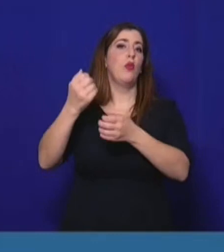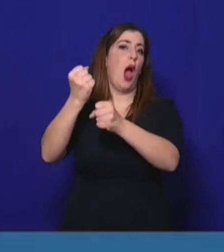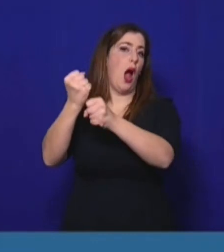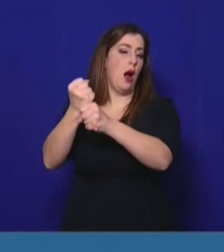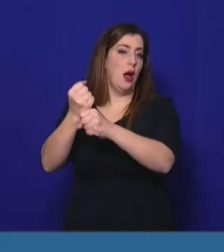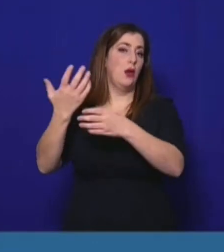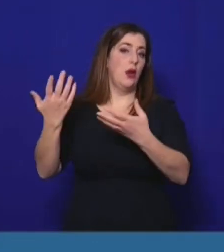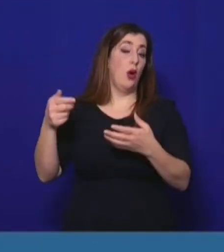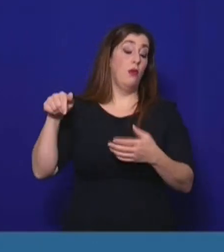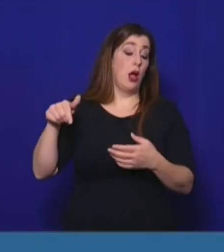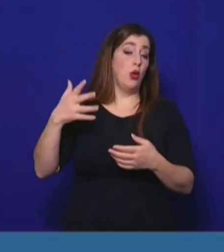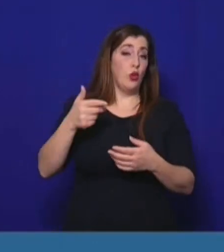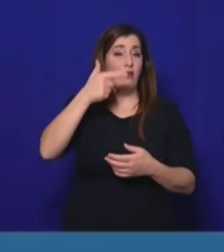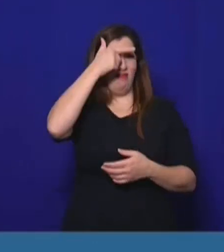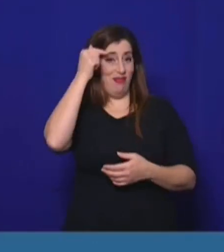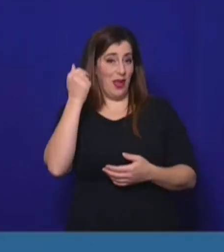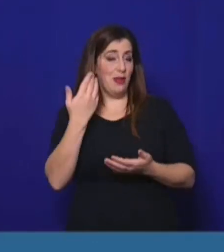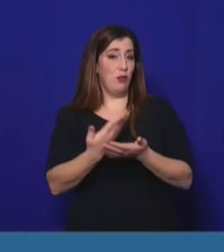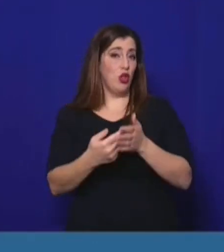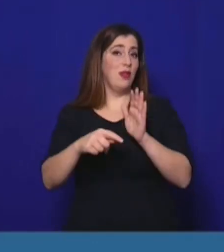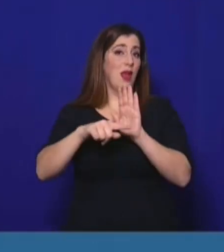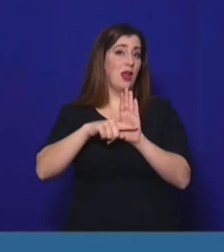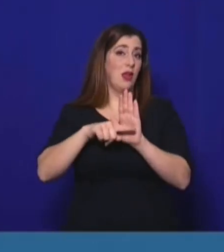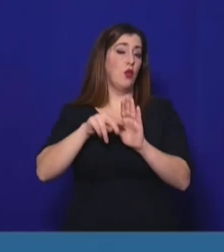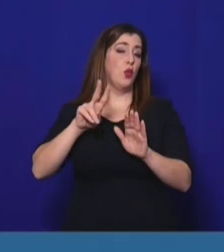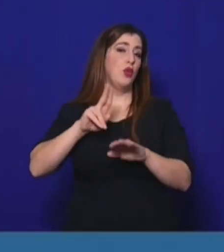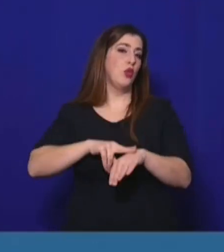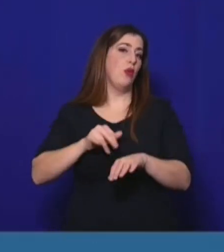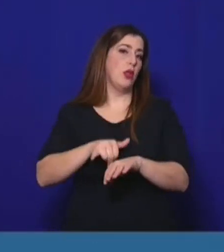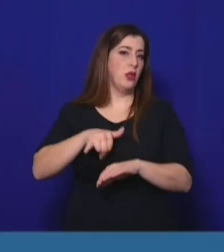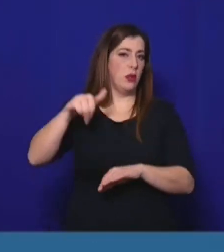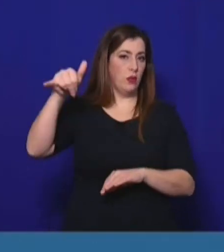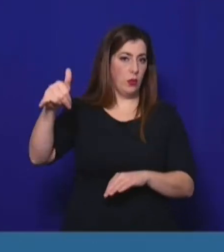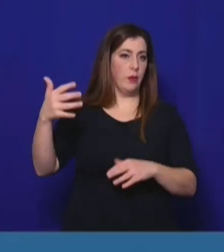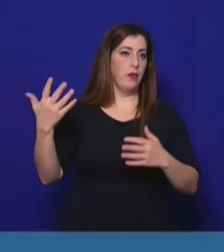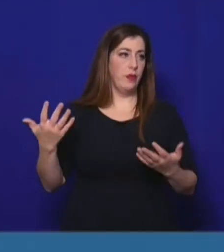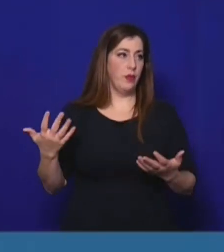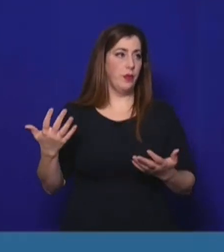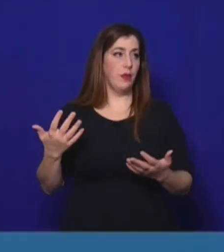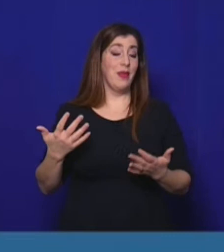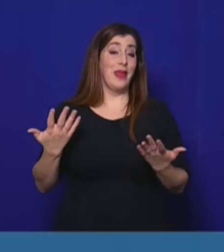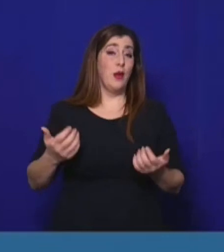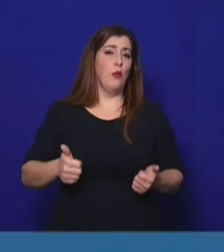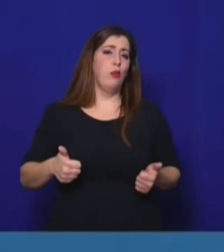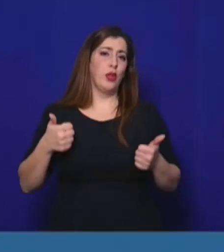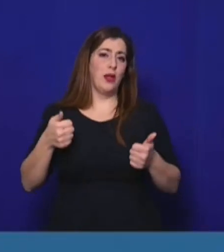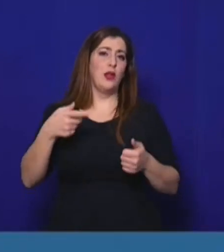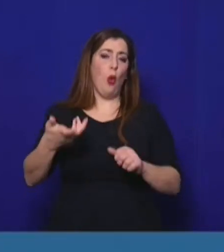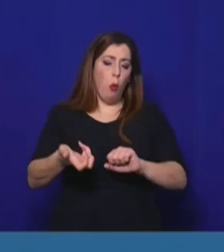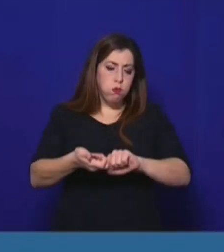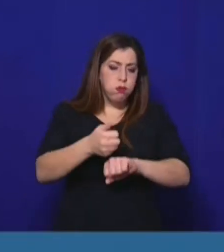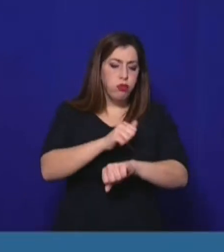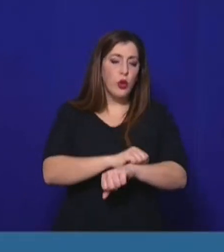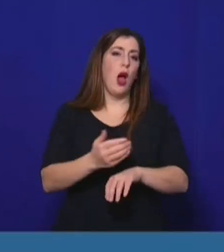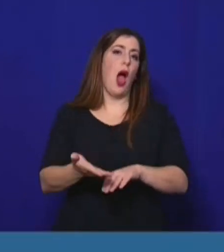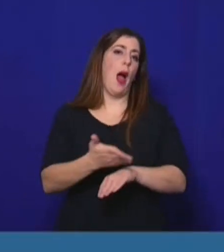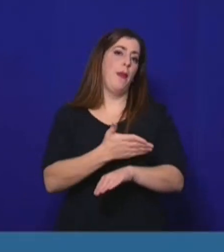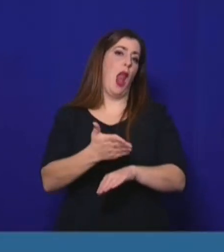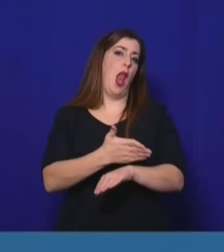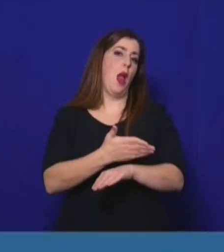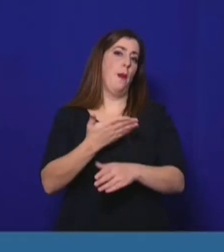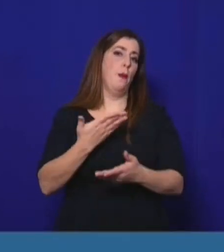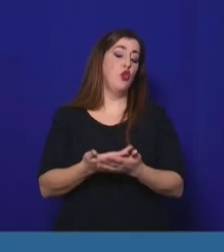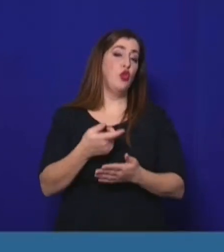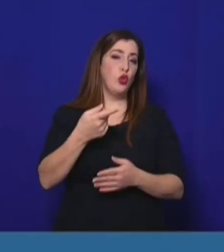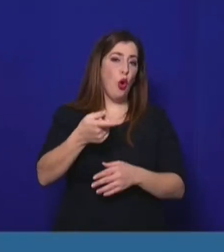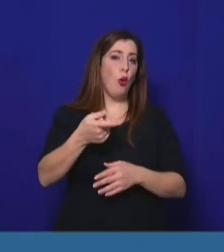lura. U dawn ukoll aħna nofru dan is-servizz, però nappellalkom li tibbukjaw minn qabel ħalli aħna nkun nistgħu propju naqdukom